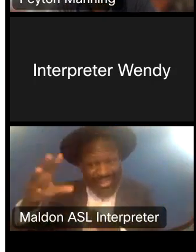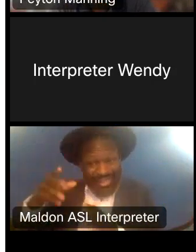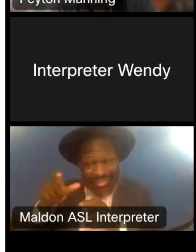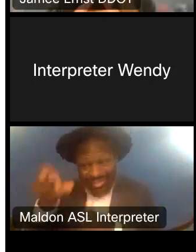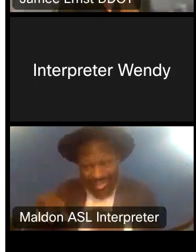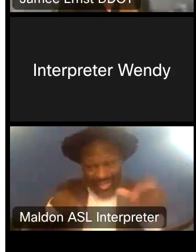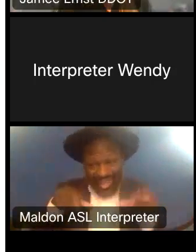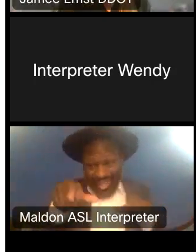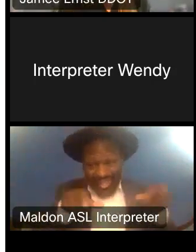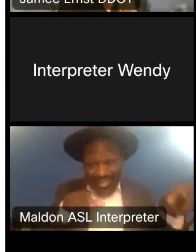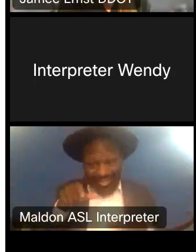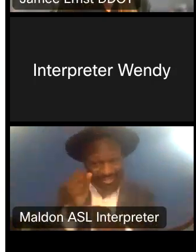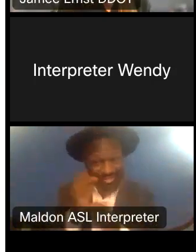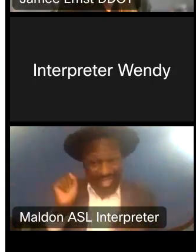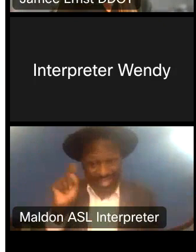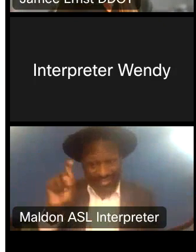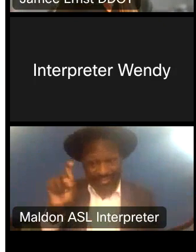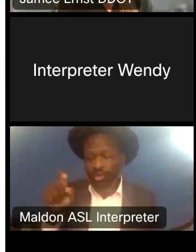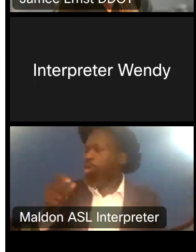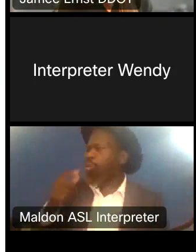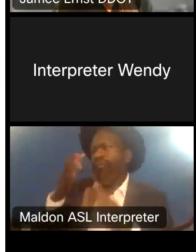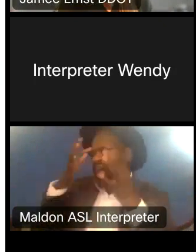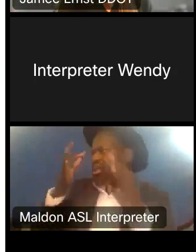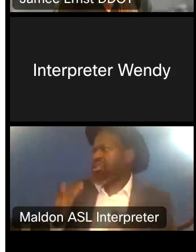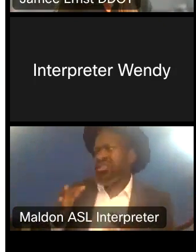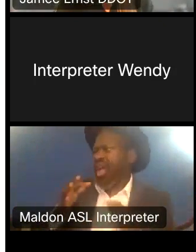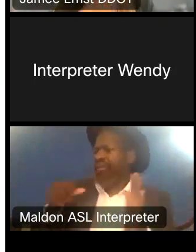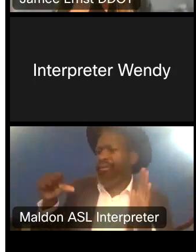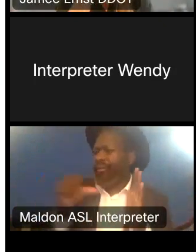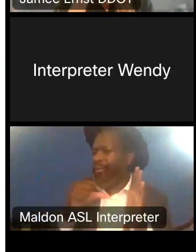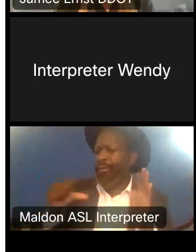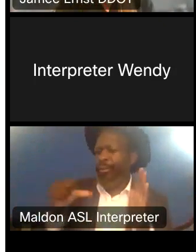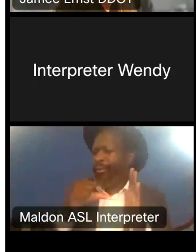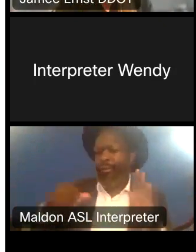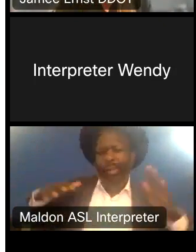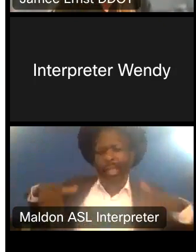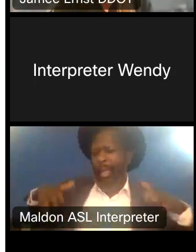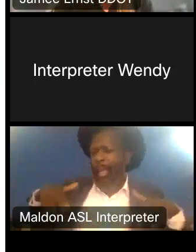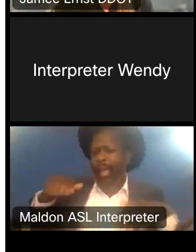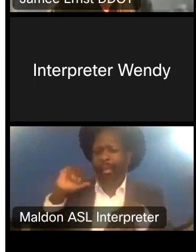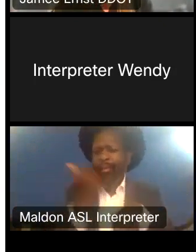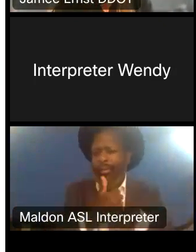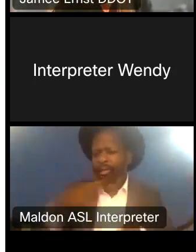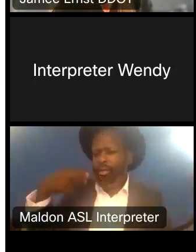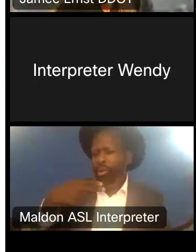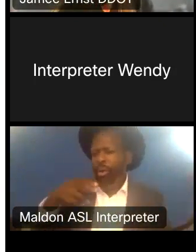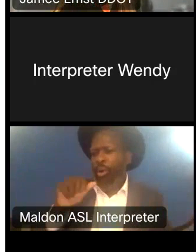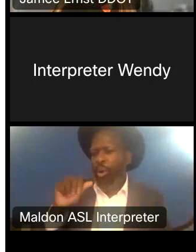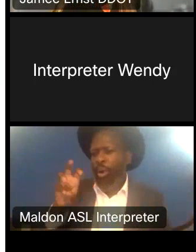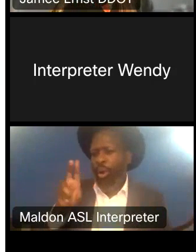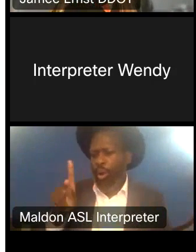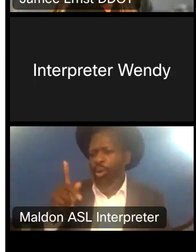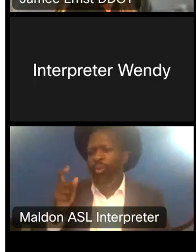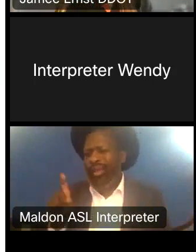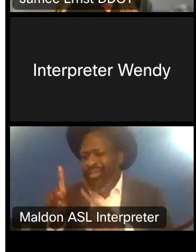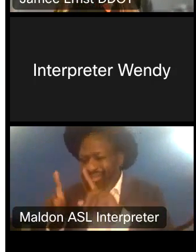So we haven't decided to put a hawk signal there yet. That requires some testing and questions with other members of DDOT.